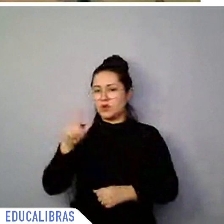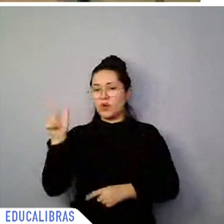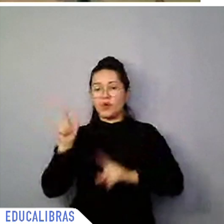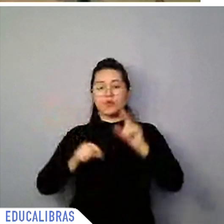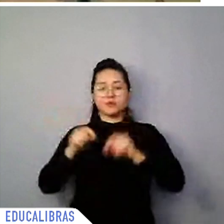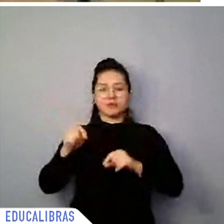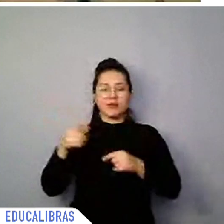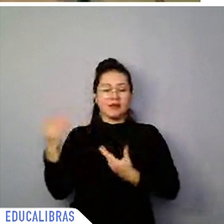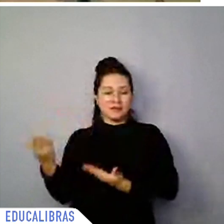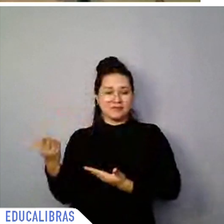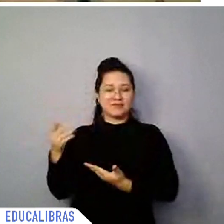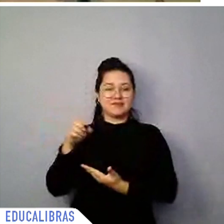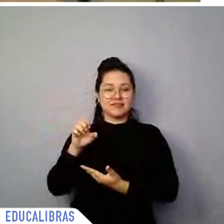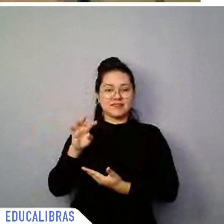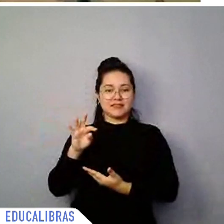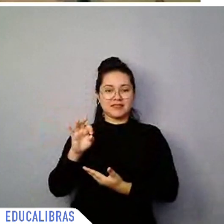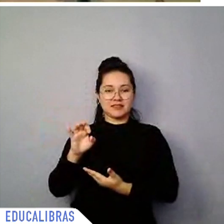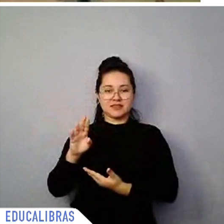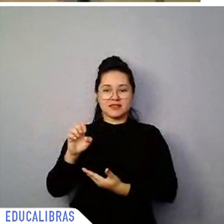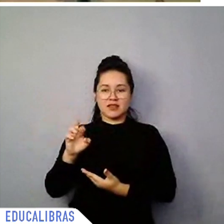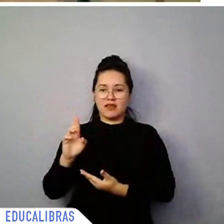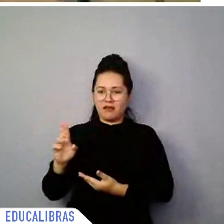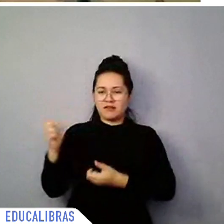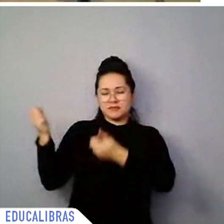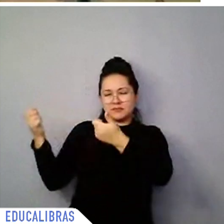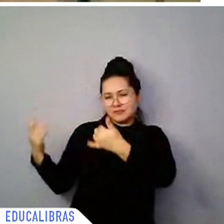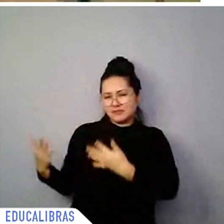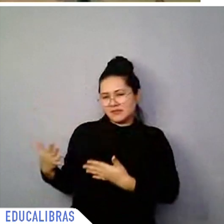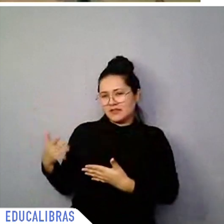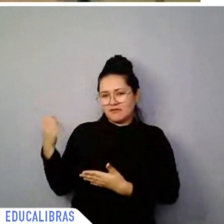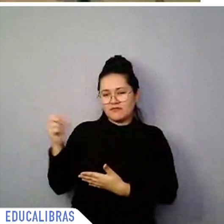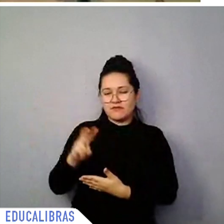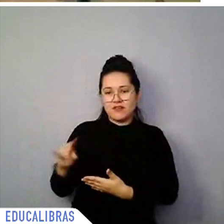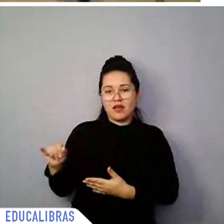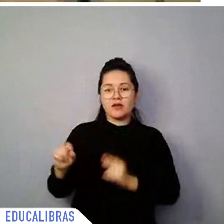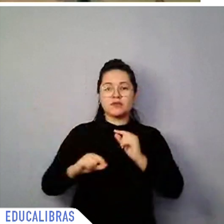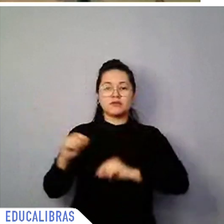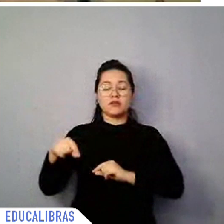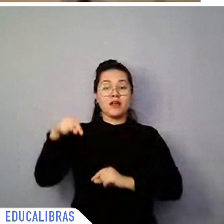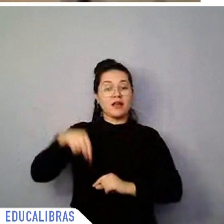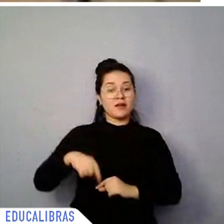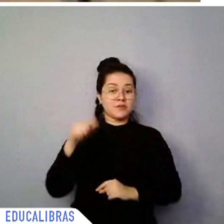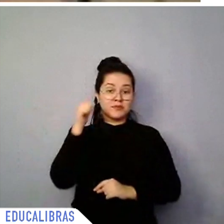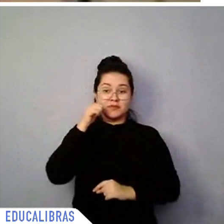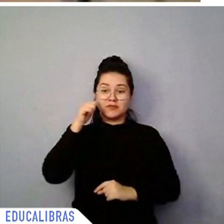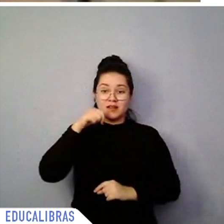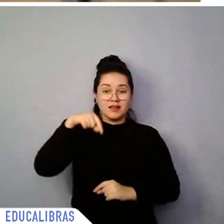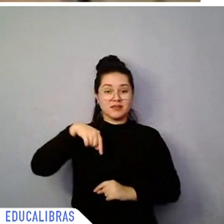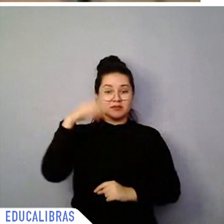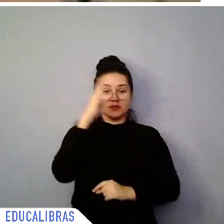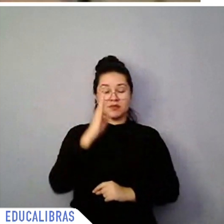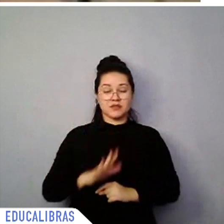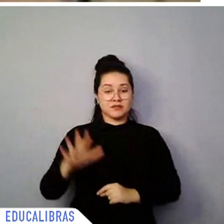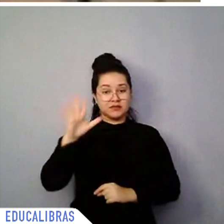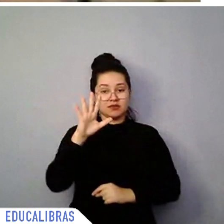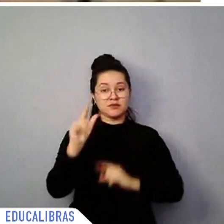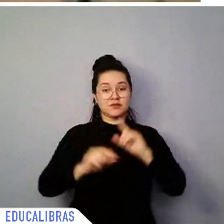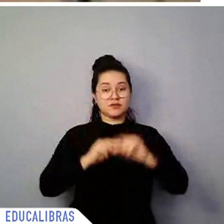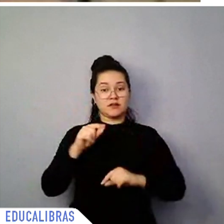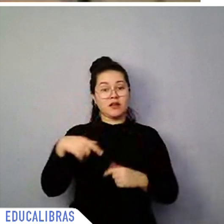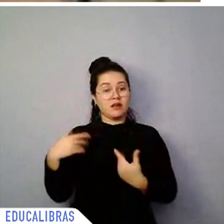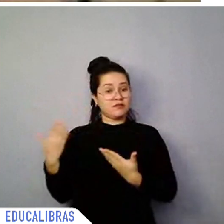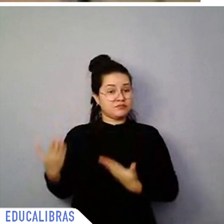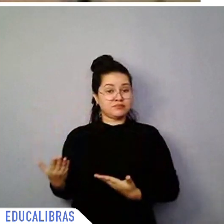issue of the vaccine, which is very important. Another thing that Dr. Ester is going to mention, in